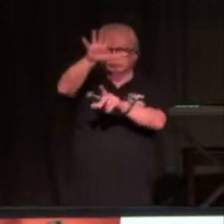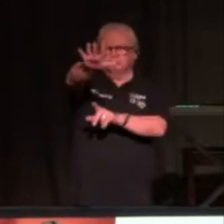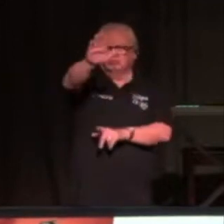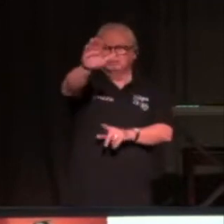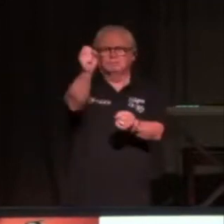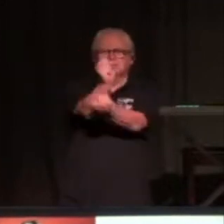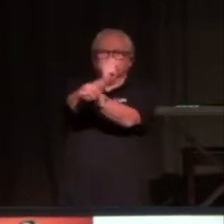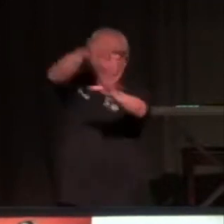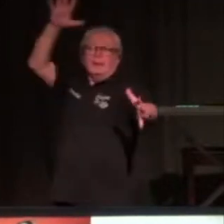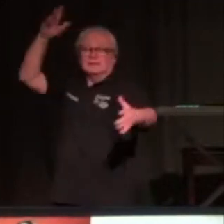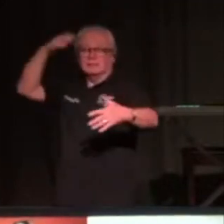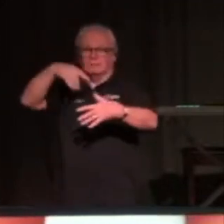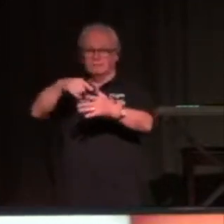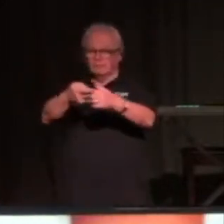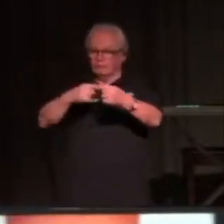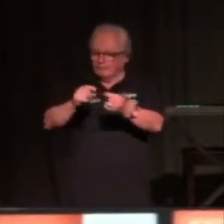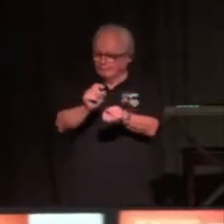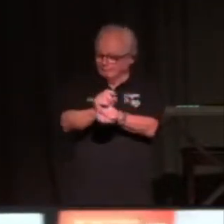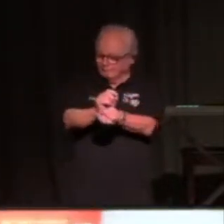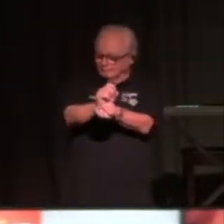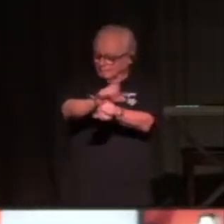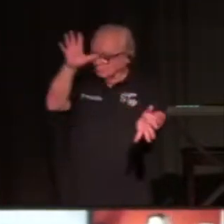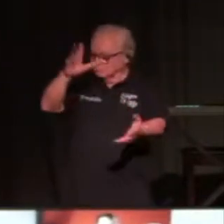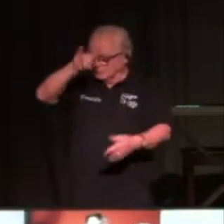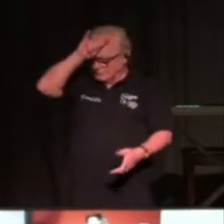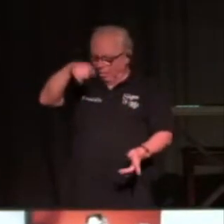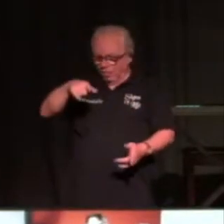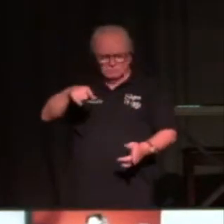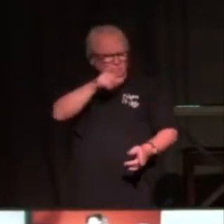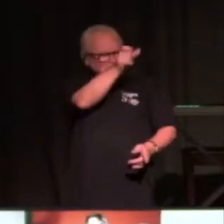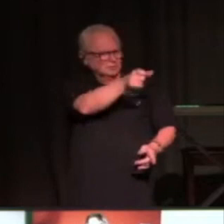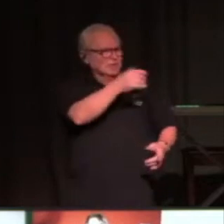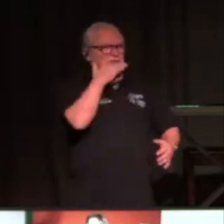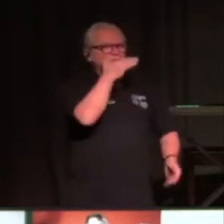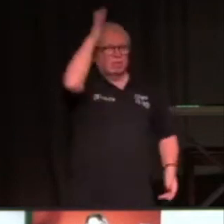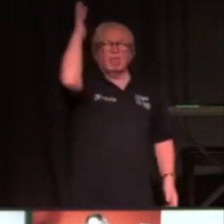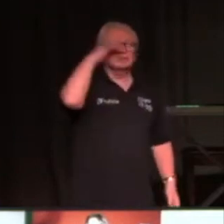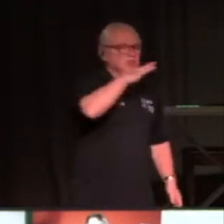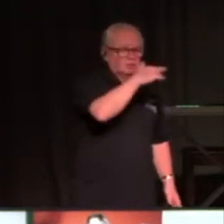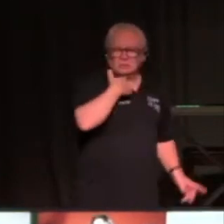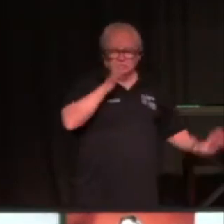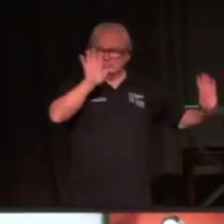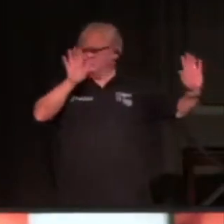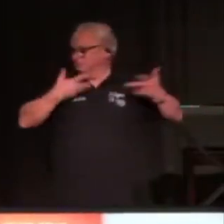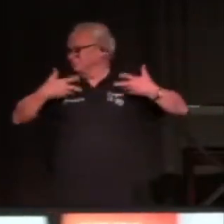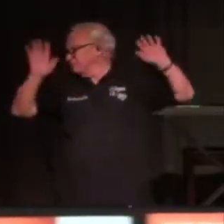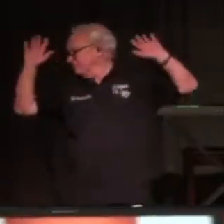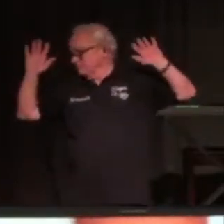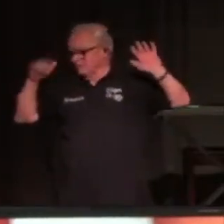people getting filled with the Spirit of God and starting to speak in tongues, and I wasn't having any of this. And I was worried